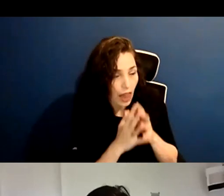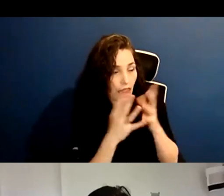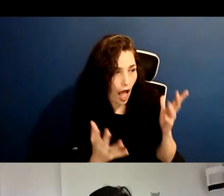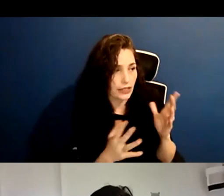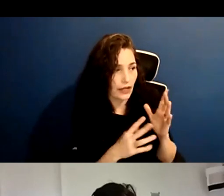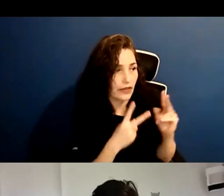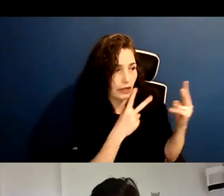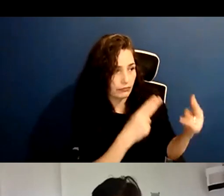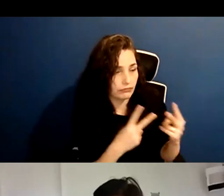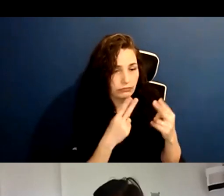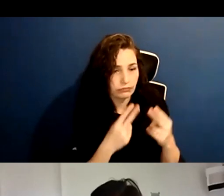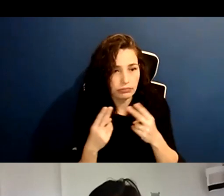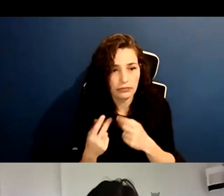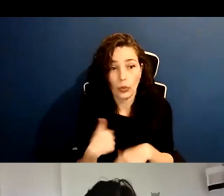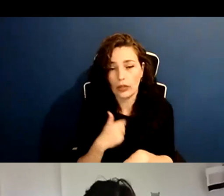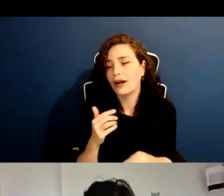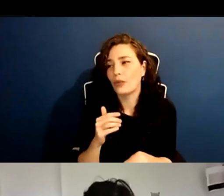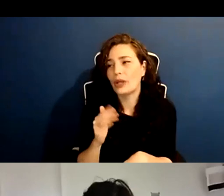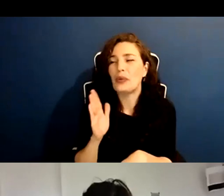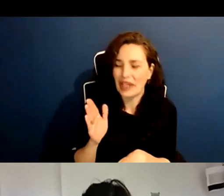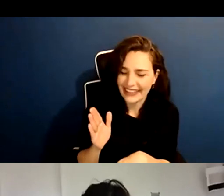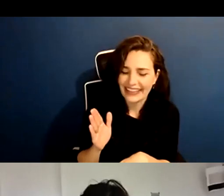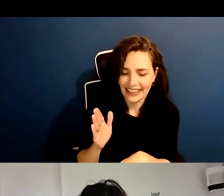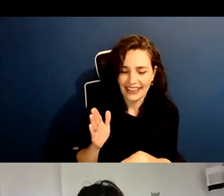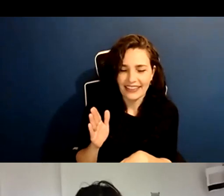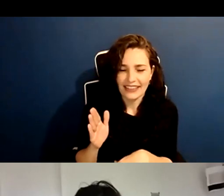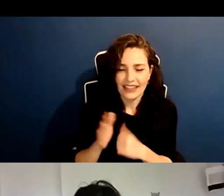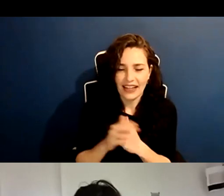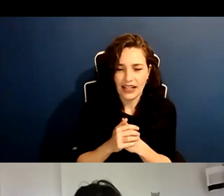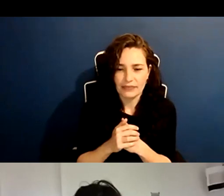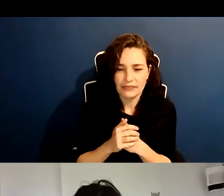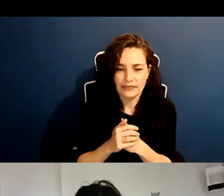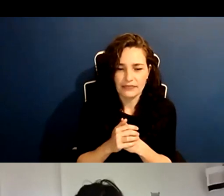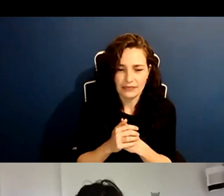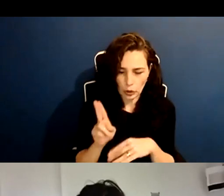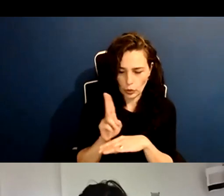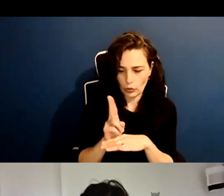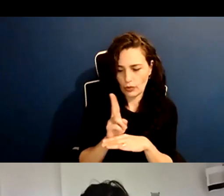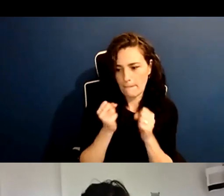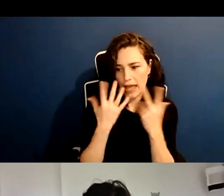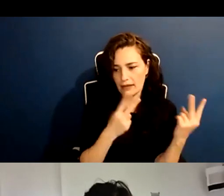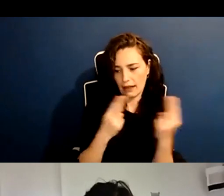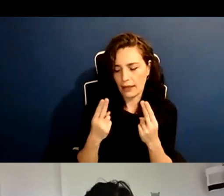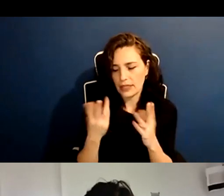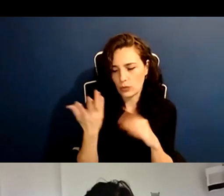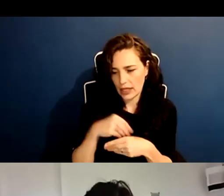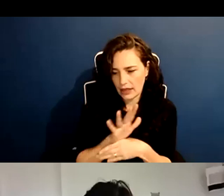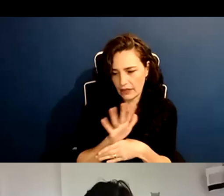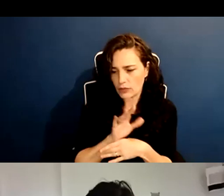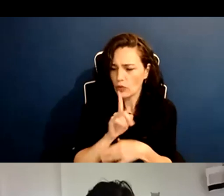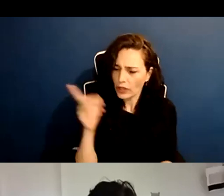we will end up using a lot of them in the film. And I think just the power of those first